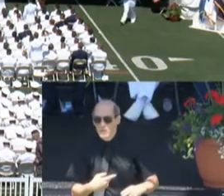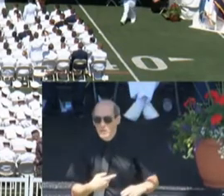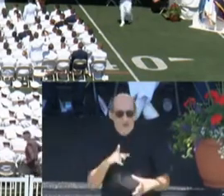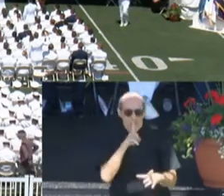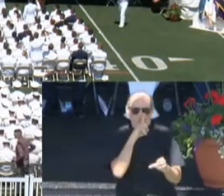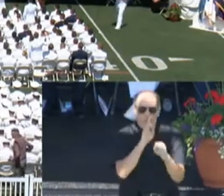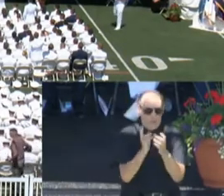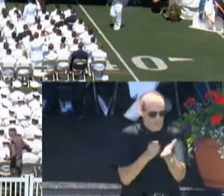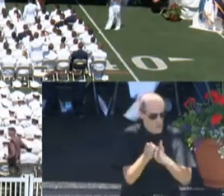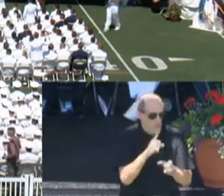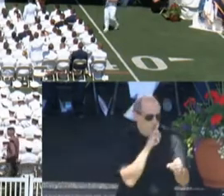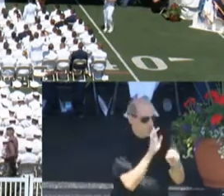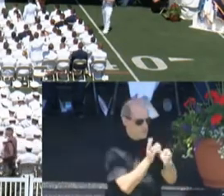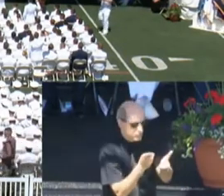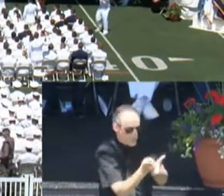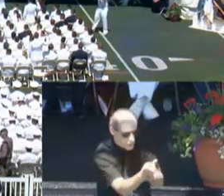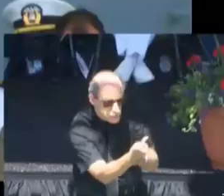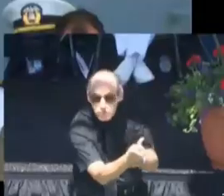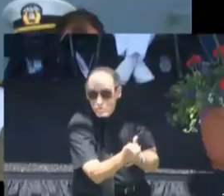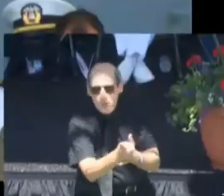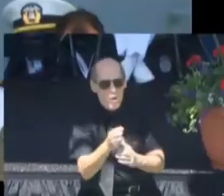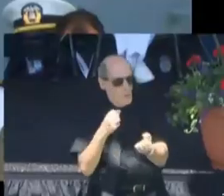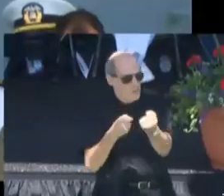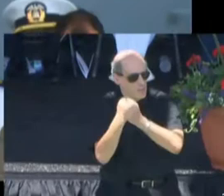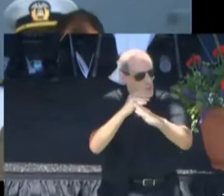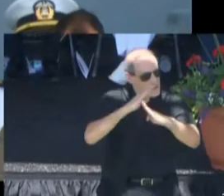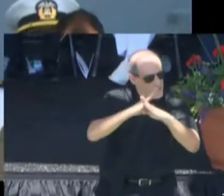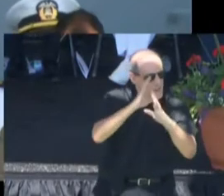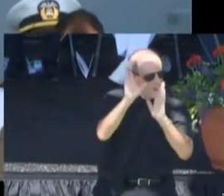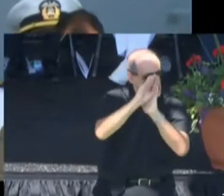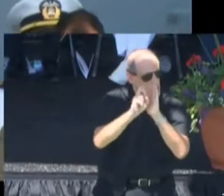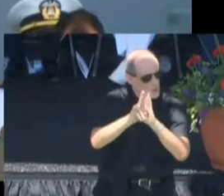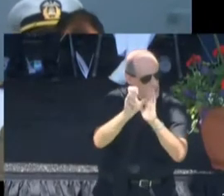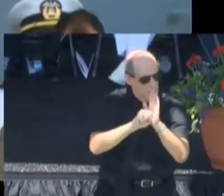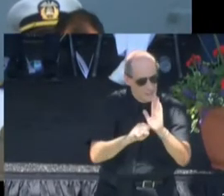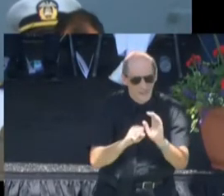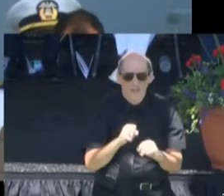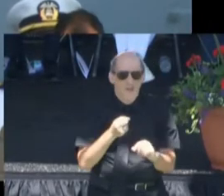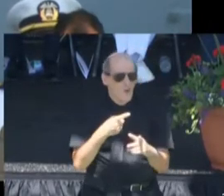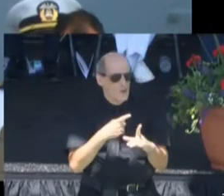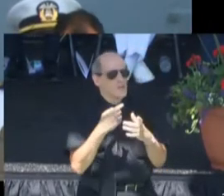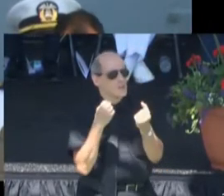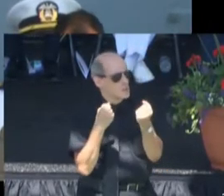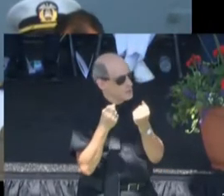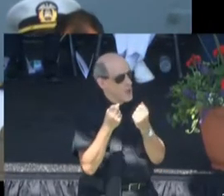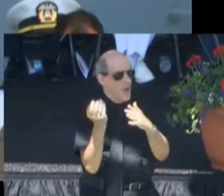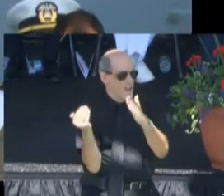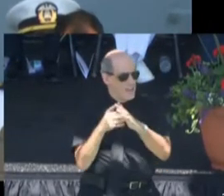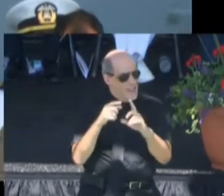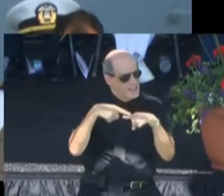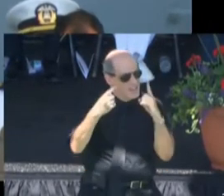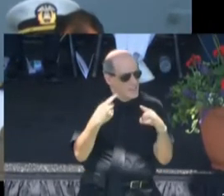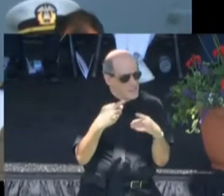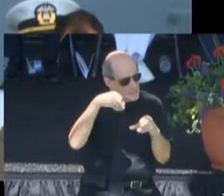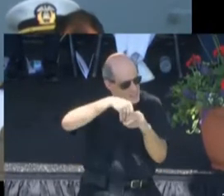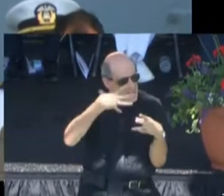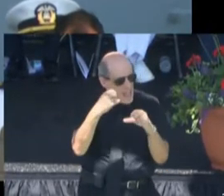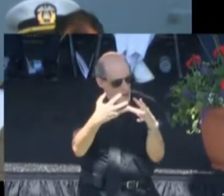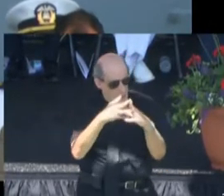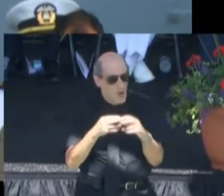Do solemnly swear to support and defend the Constitution of the United States against all enemies, foreign and